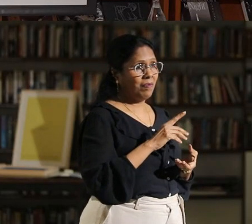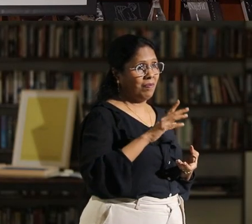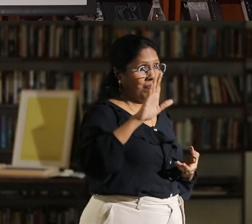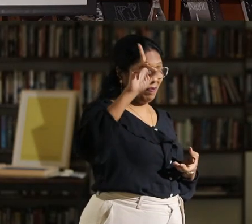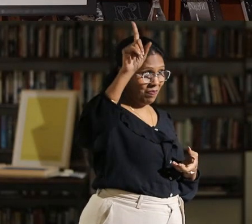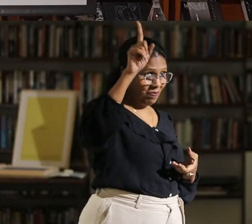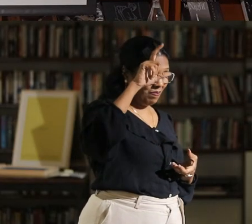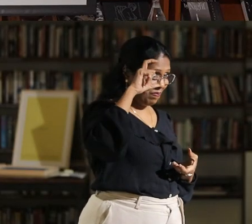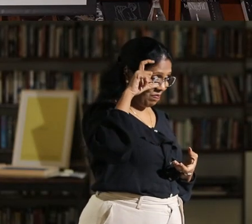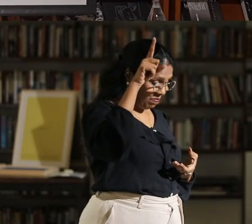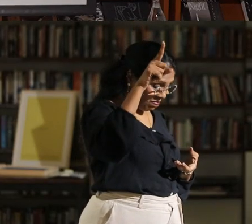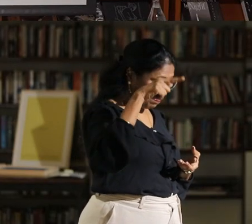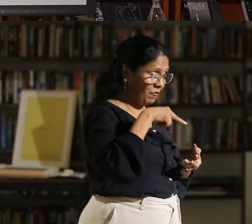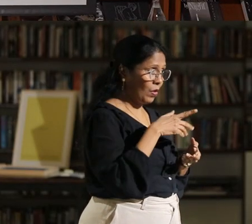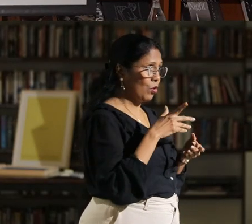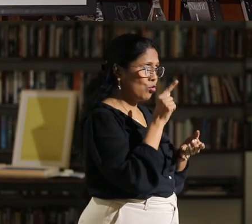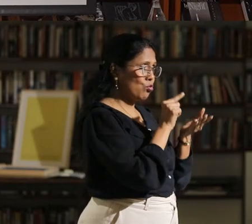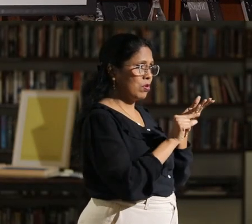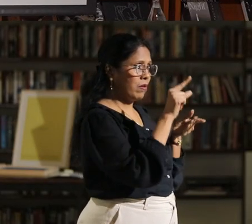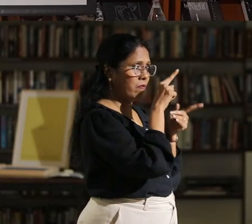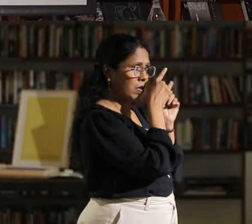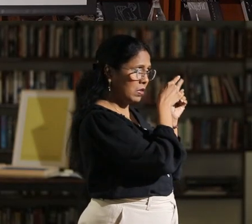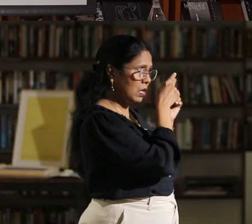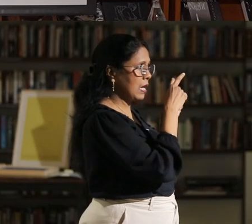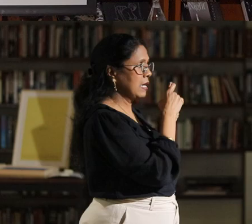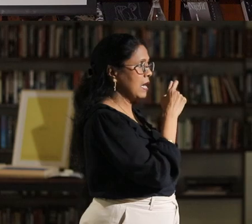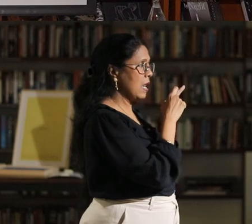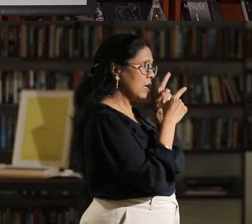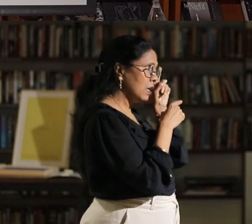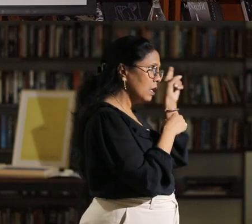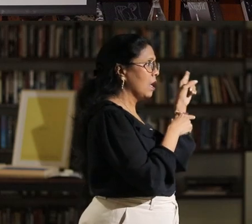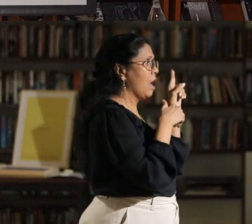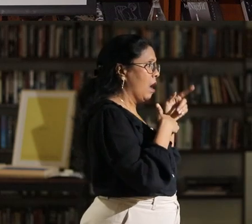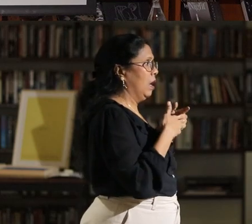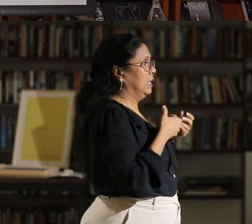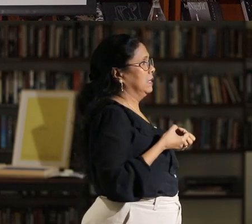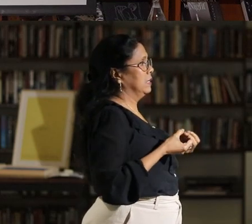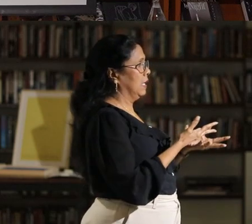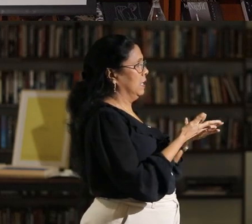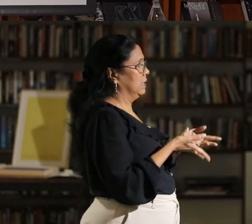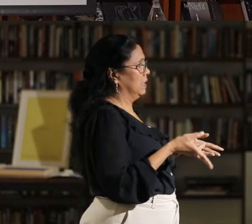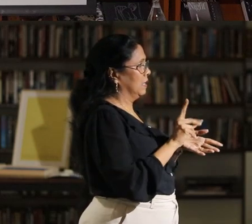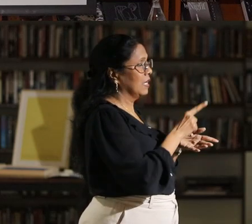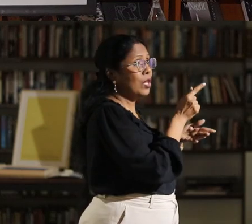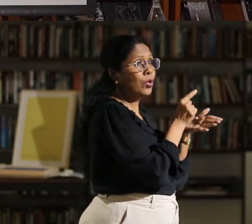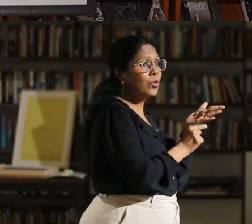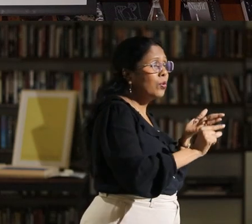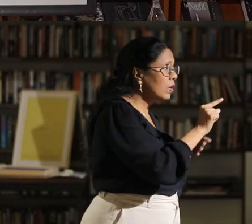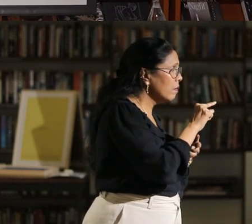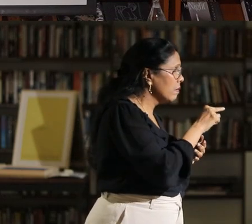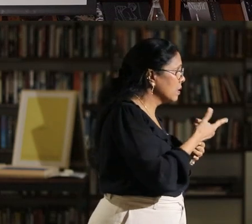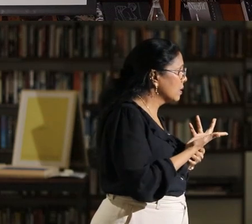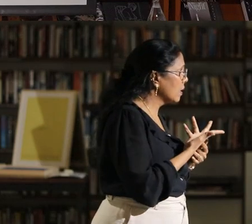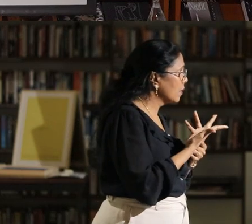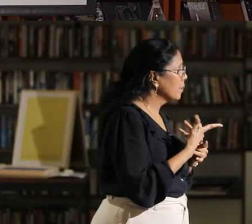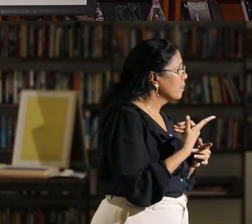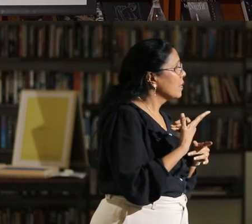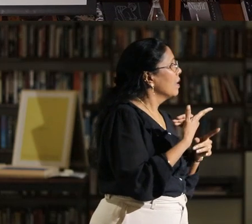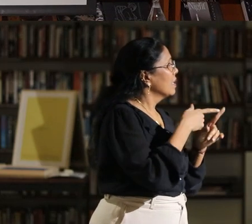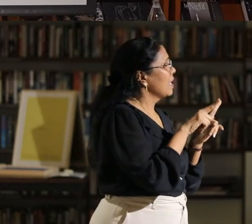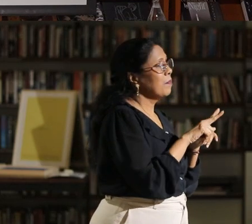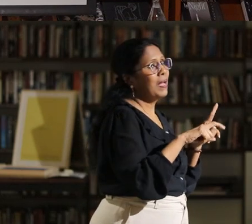History Project at Ambedkar University, Delhi. And because the university is situated at Kashmiri